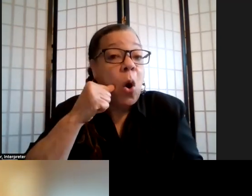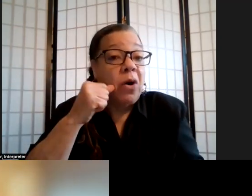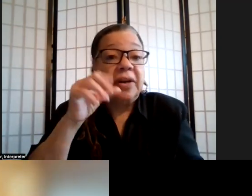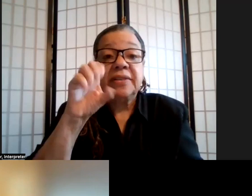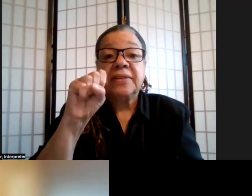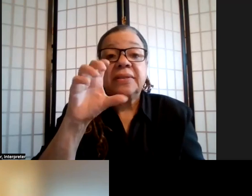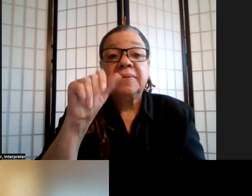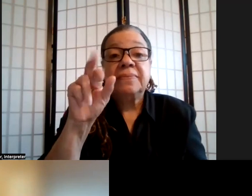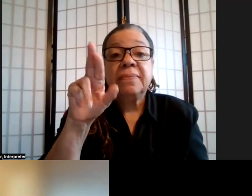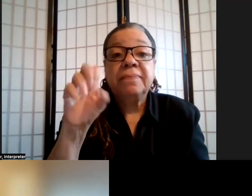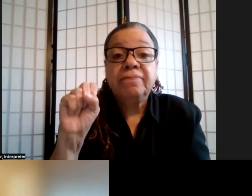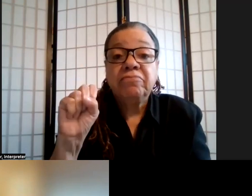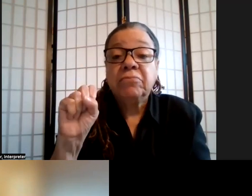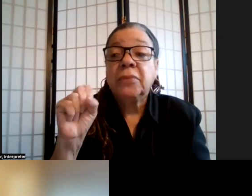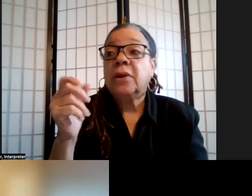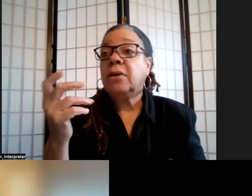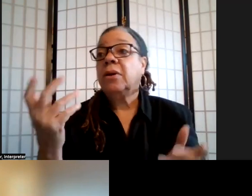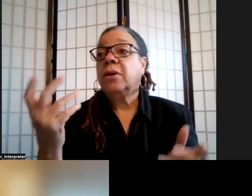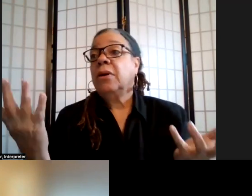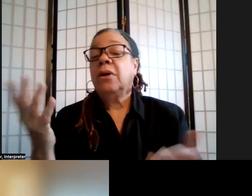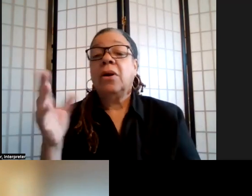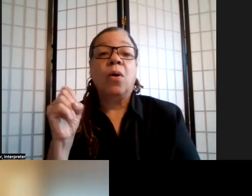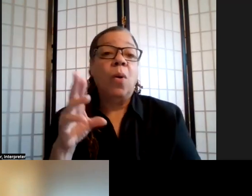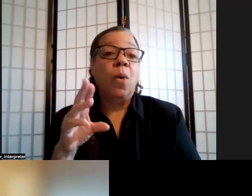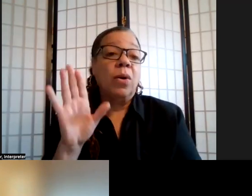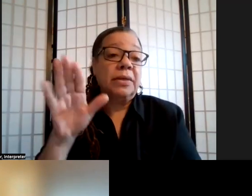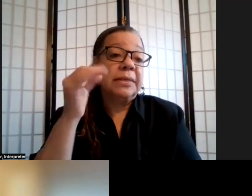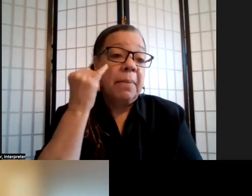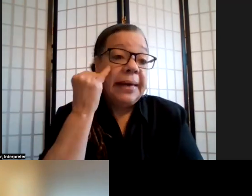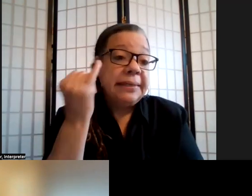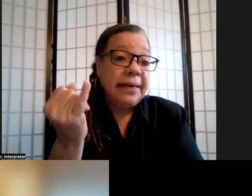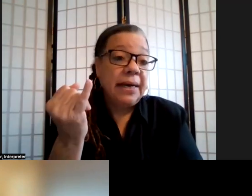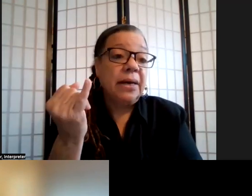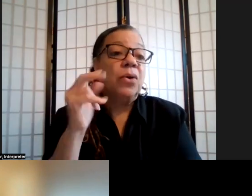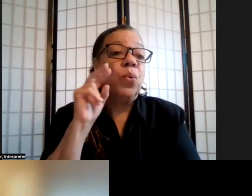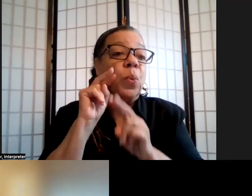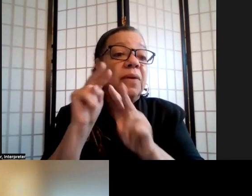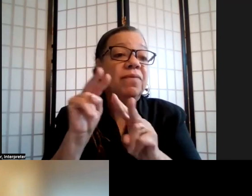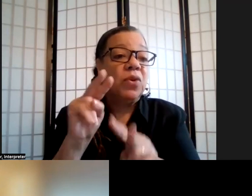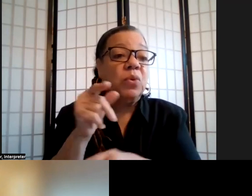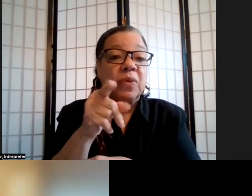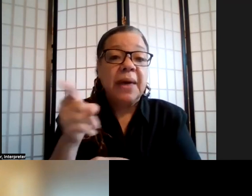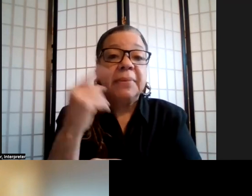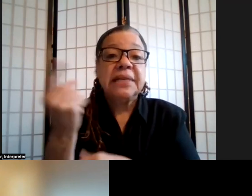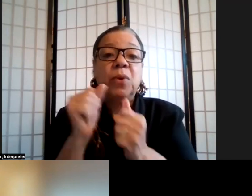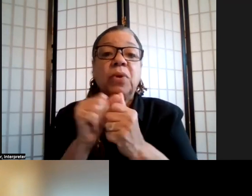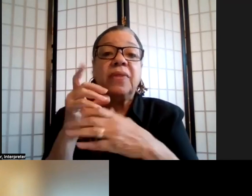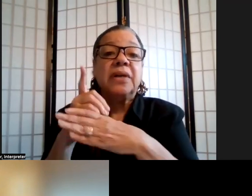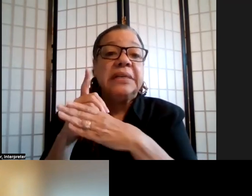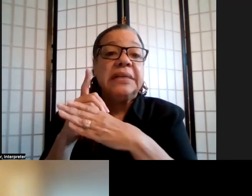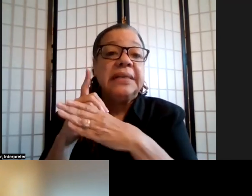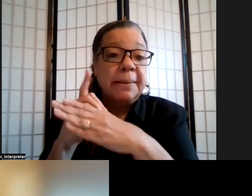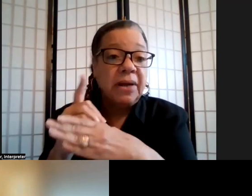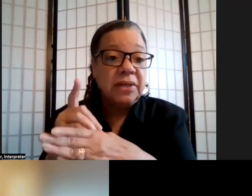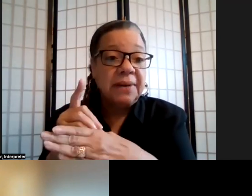some perception of that person, we view them as someone with a disability, and then we